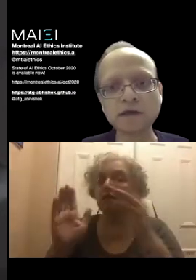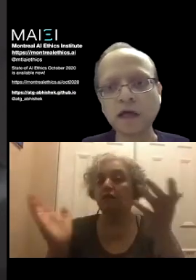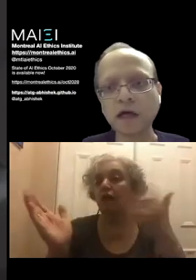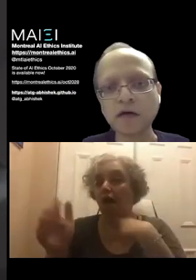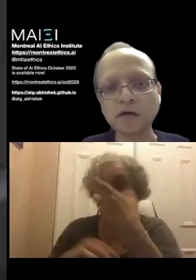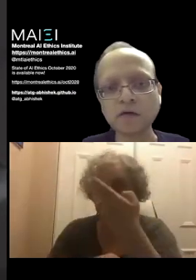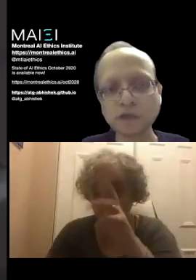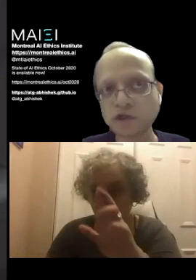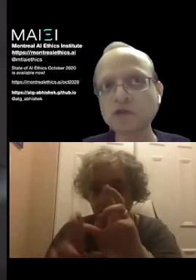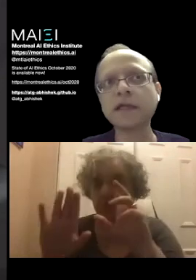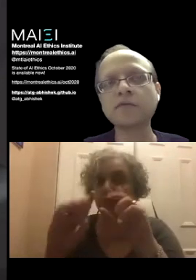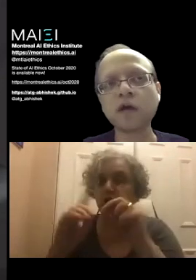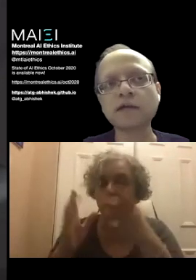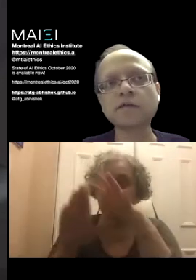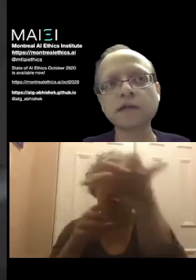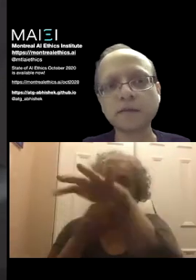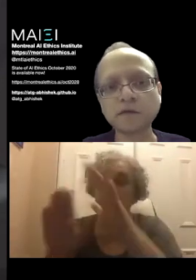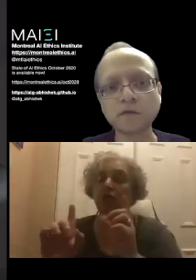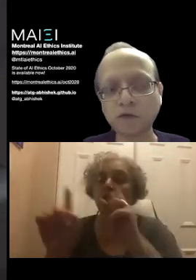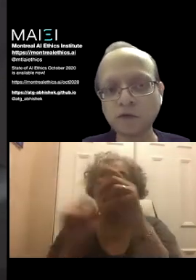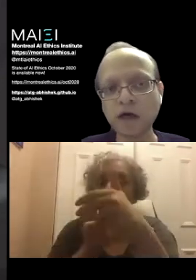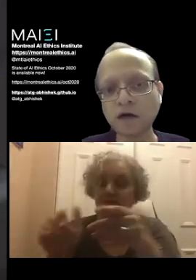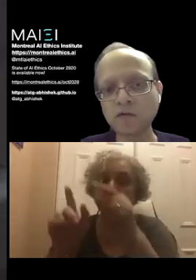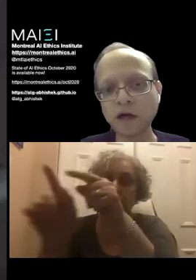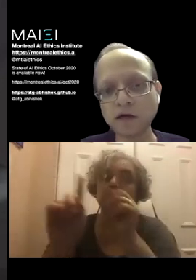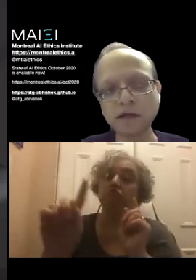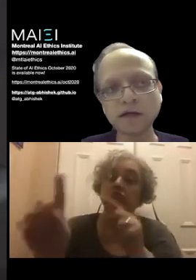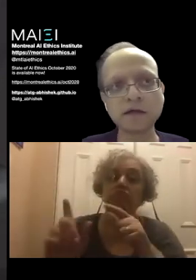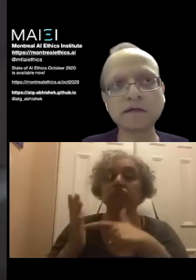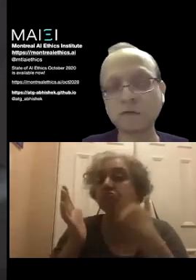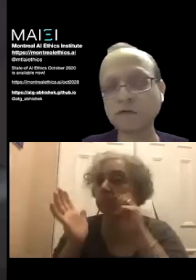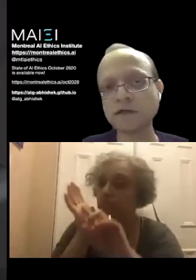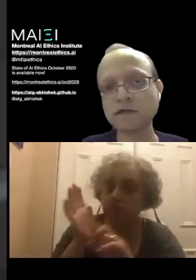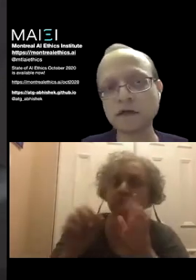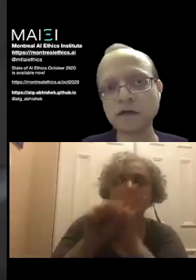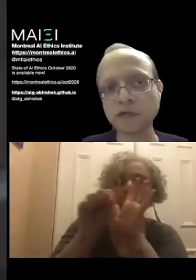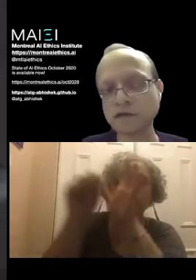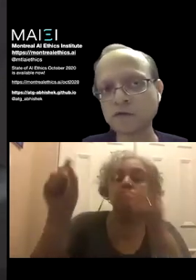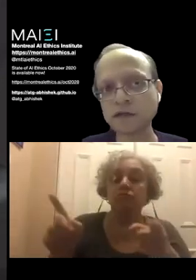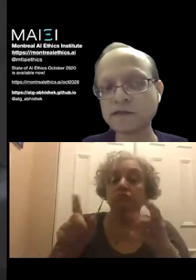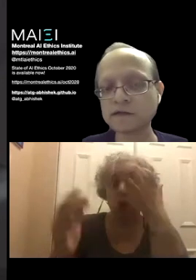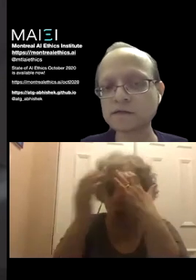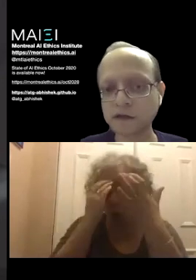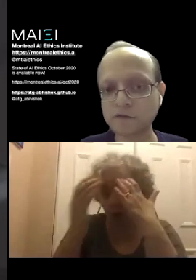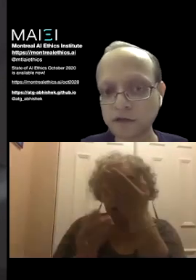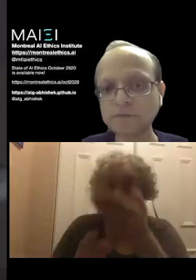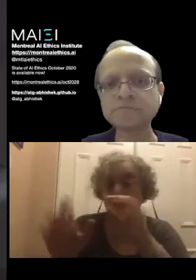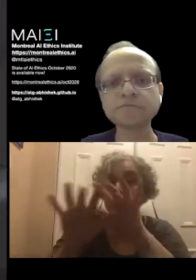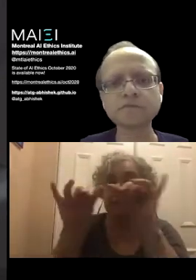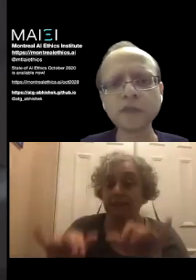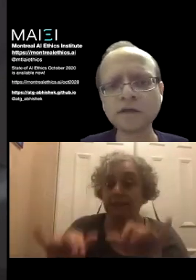departments, we should take proactive steps where we are aware that some of these places where these systems can